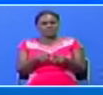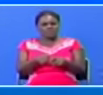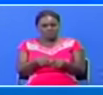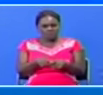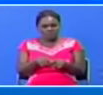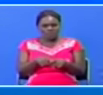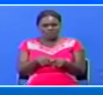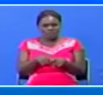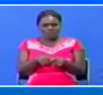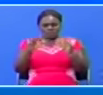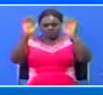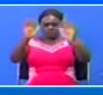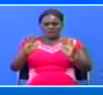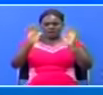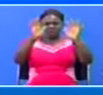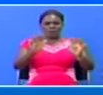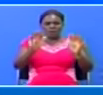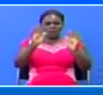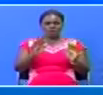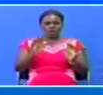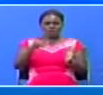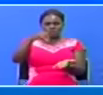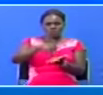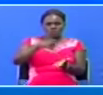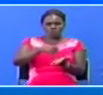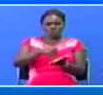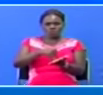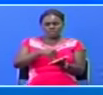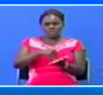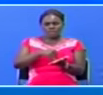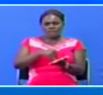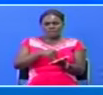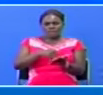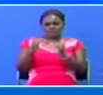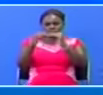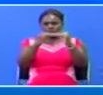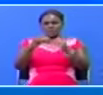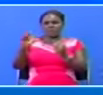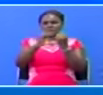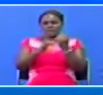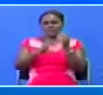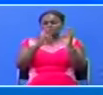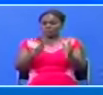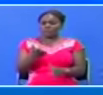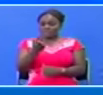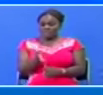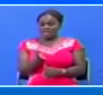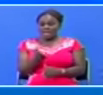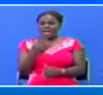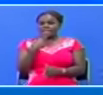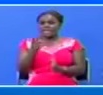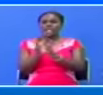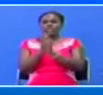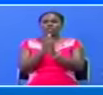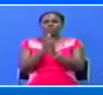to re-energize the campaign to bring about gender parity in the country. Mark Namaso attended the event and tells us the story.